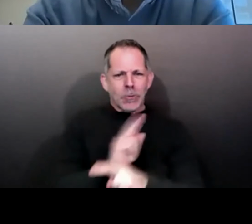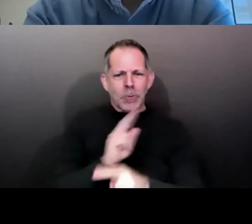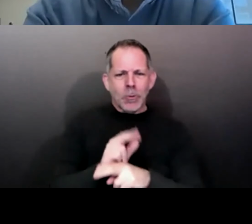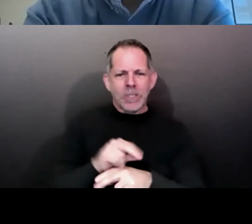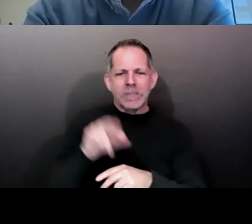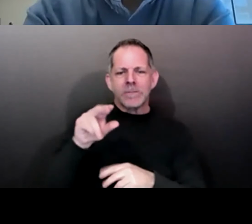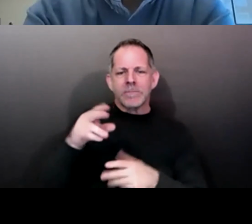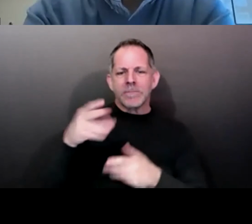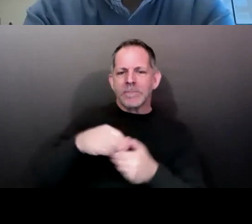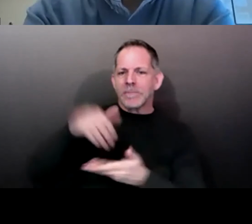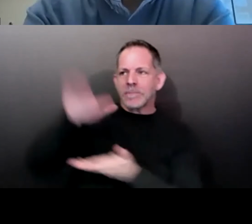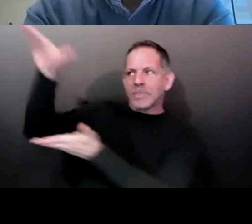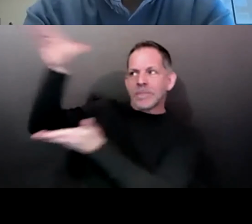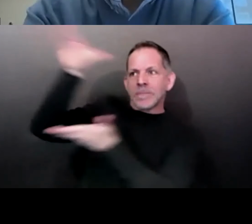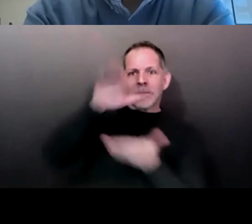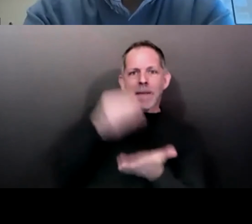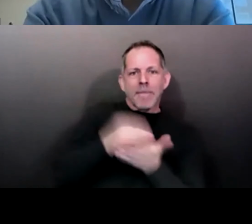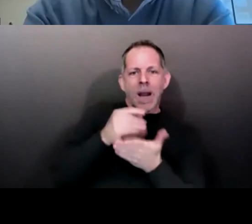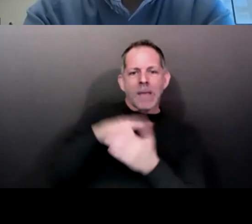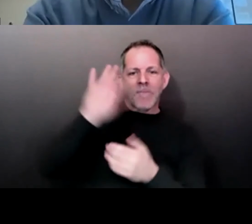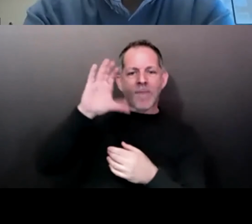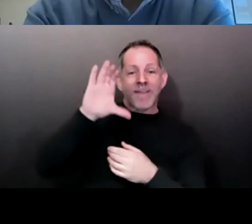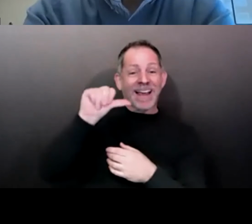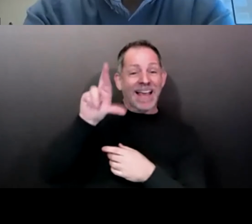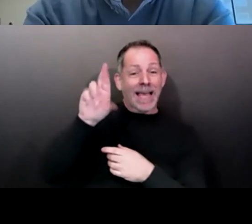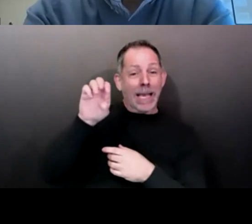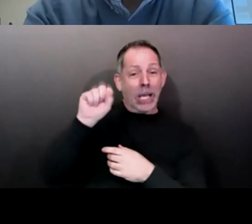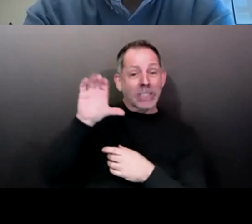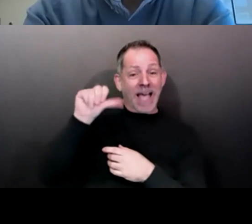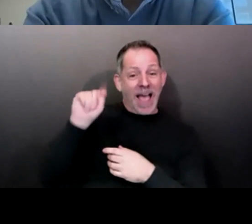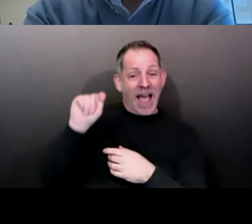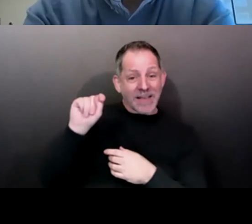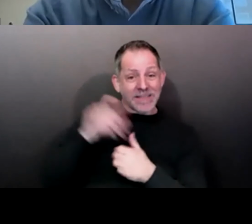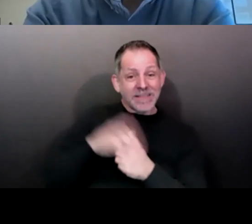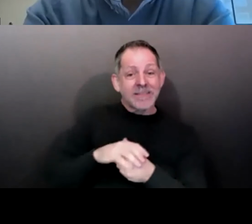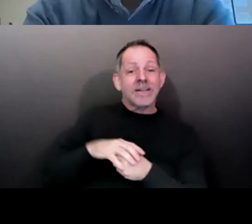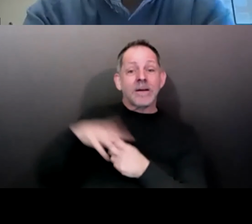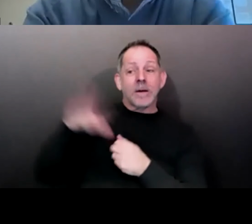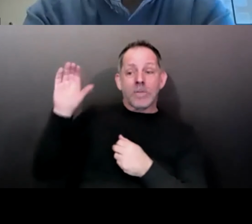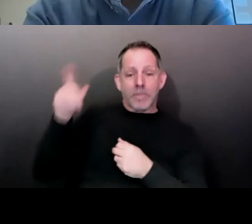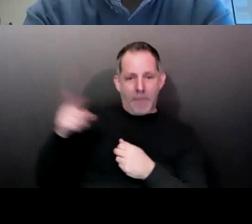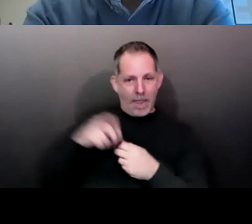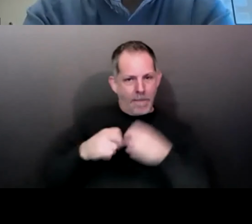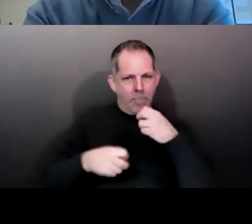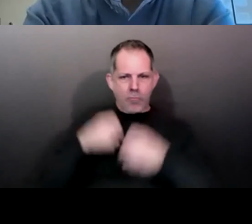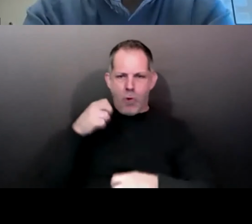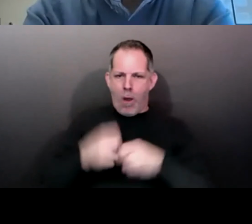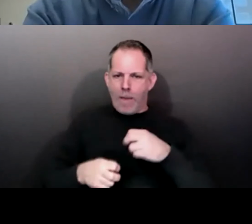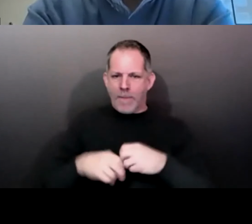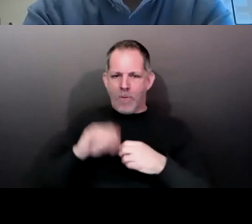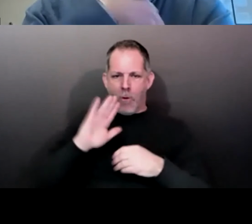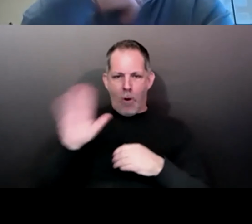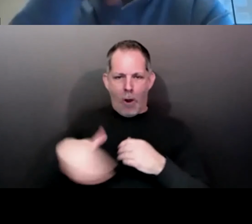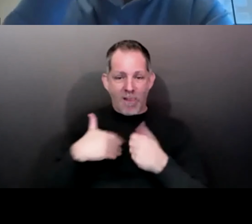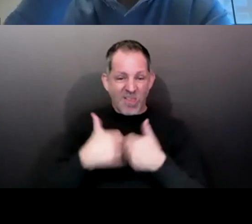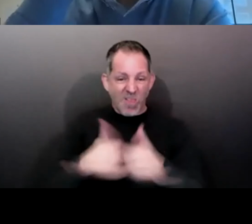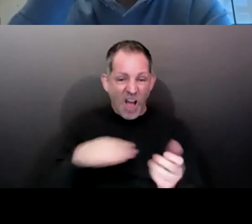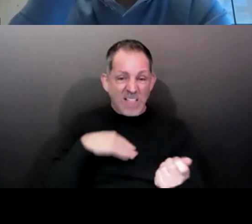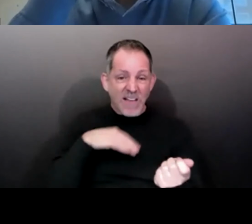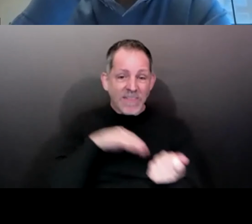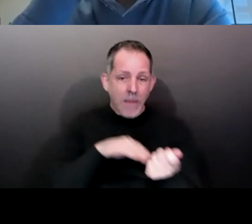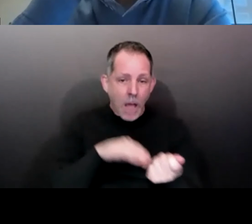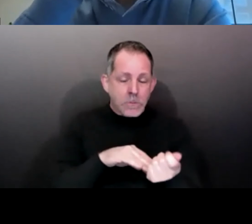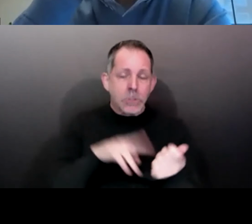backfill those budgets, but that's a huge loss in Tulalip. All of our physicians and nurses and medical assistants are running our